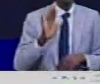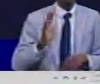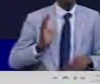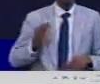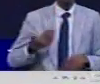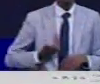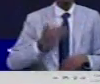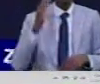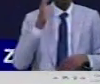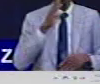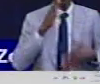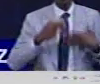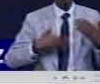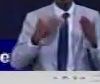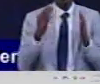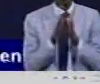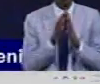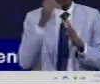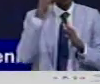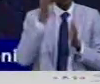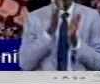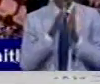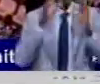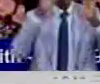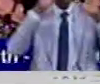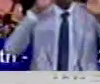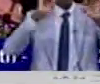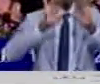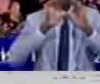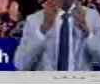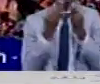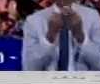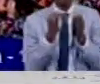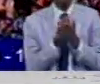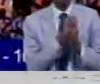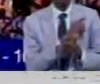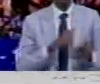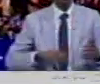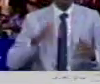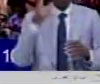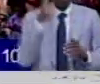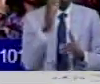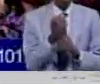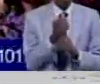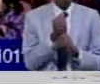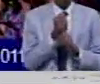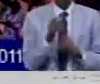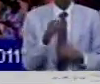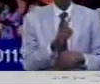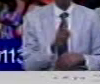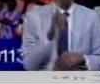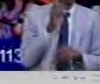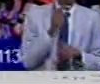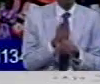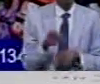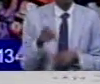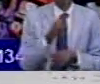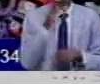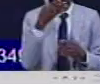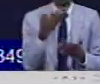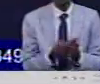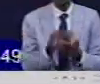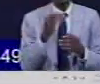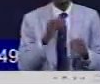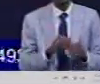them, and the Lord will bless them. In Jesus' name we pray. Want you